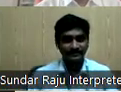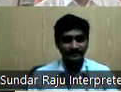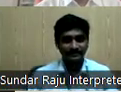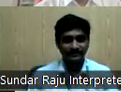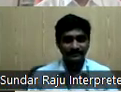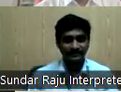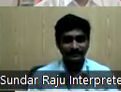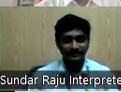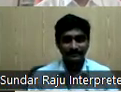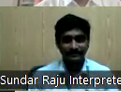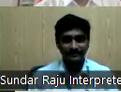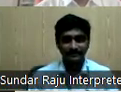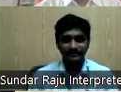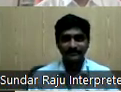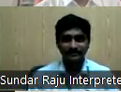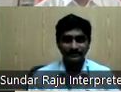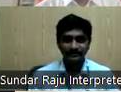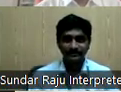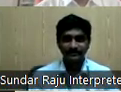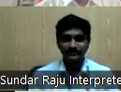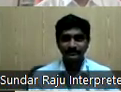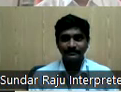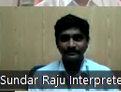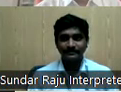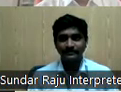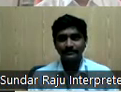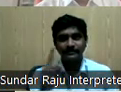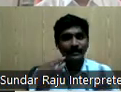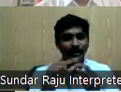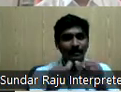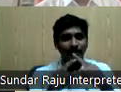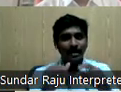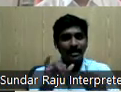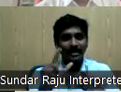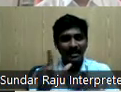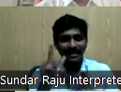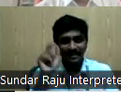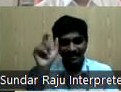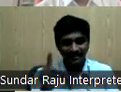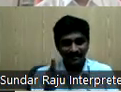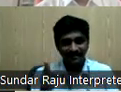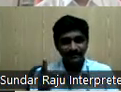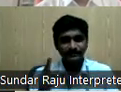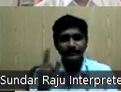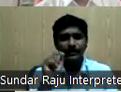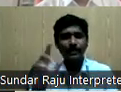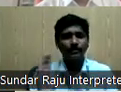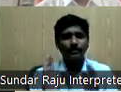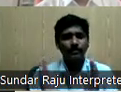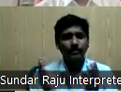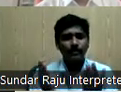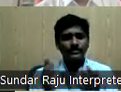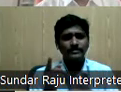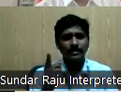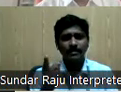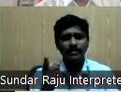So, Mr. Patil, we have a question for you. Would it be possible for you to share a specific case where carers